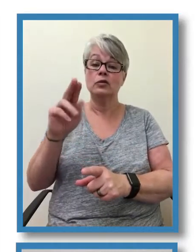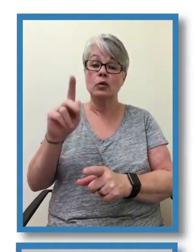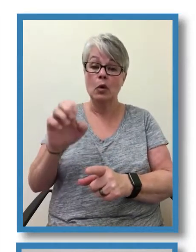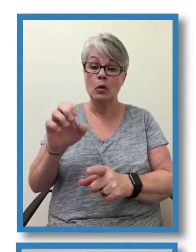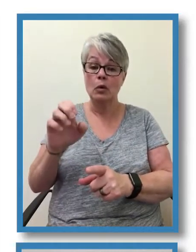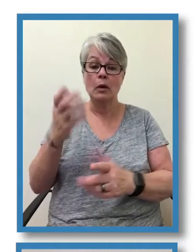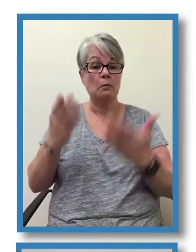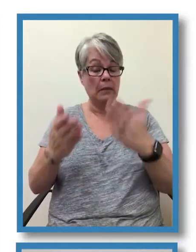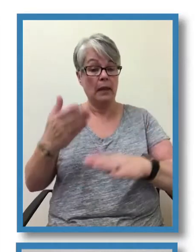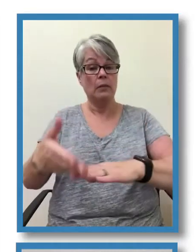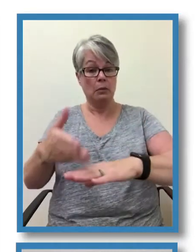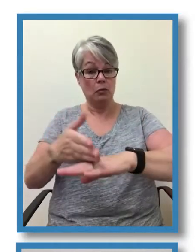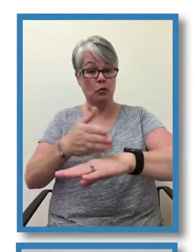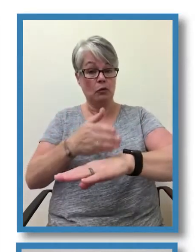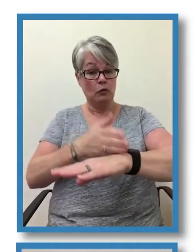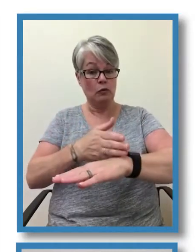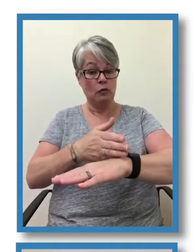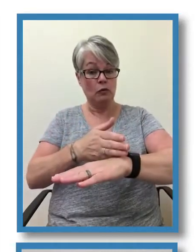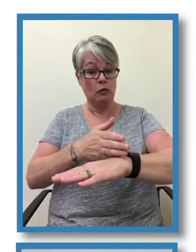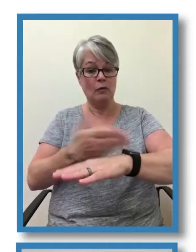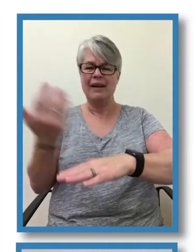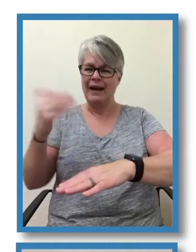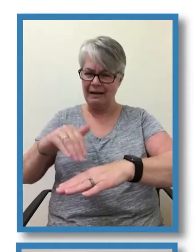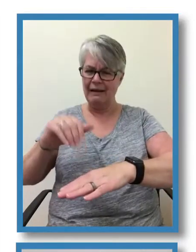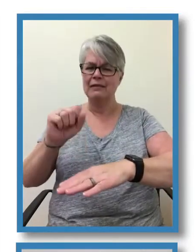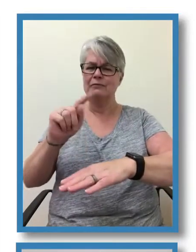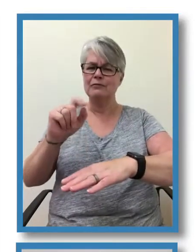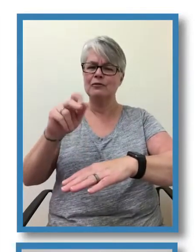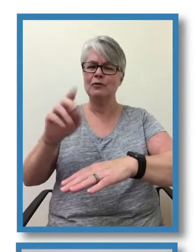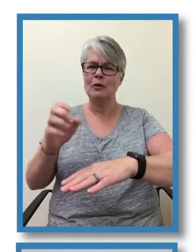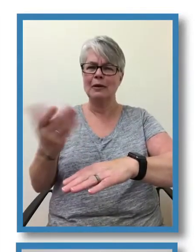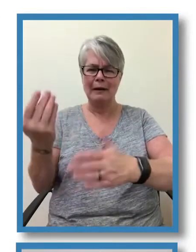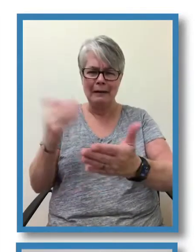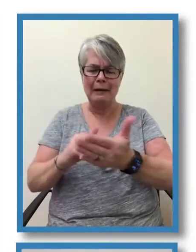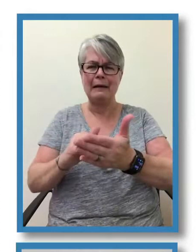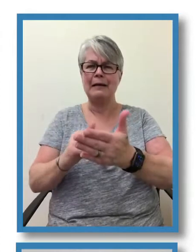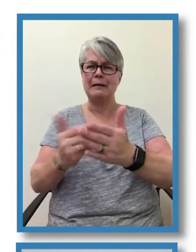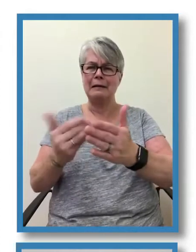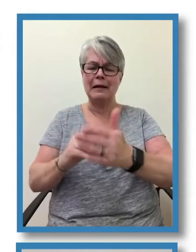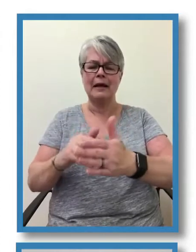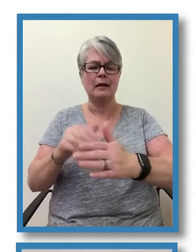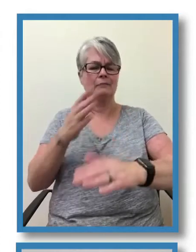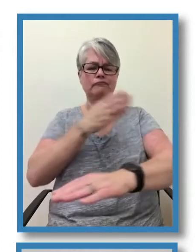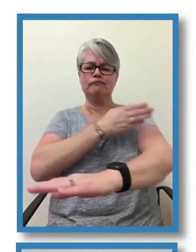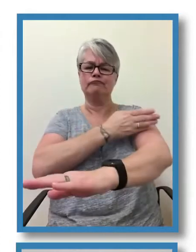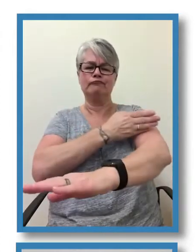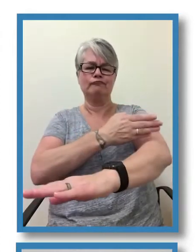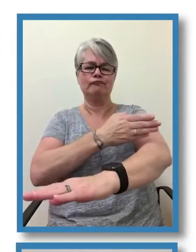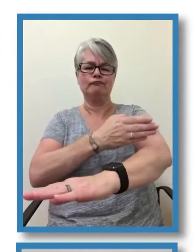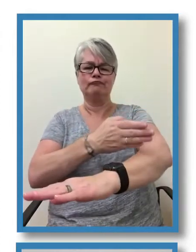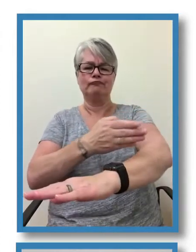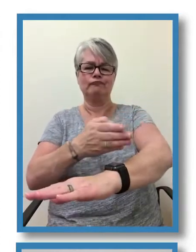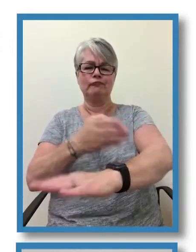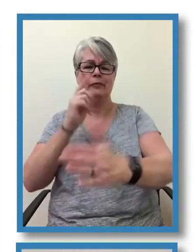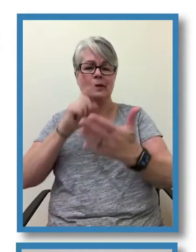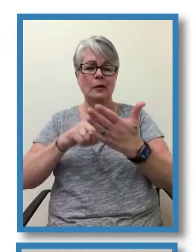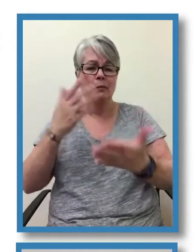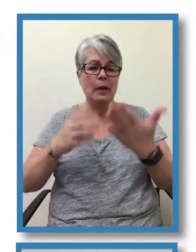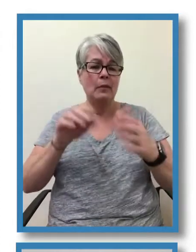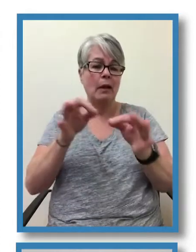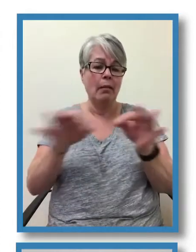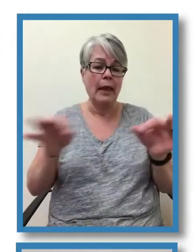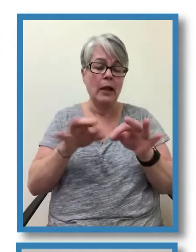cognitive ability, maybe in behavior. And these things are evident on head CT scan or MRI, and I'll show you a picture of what that looks